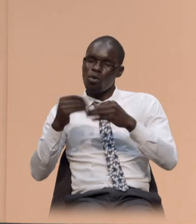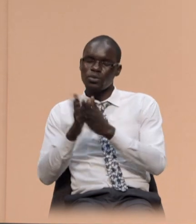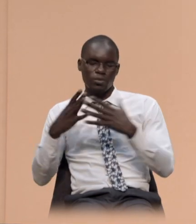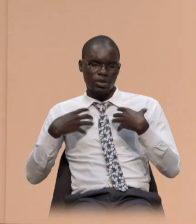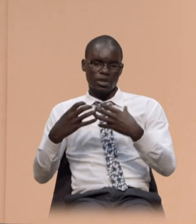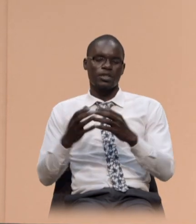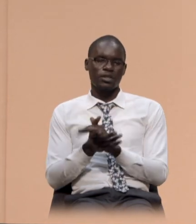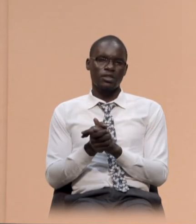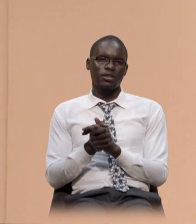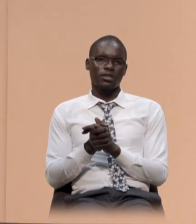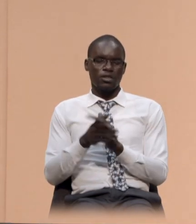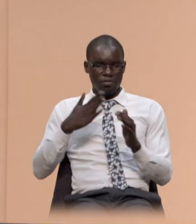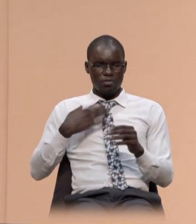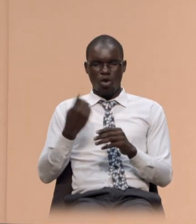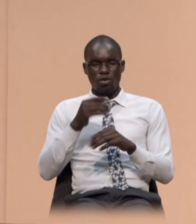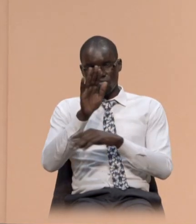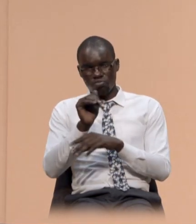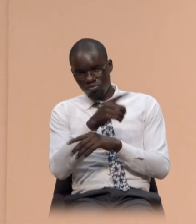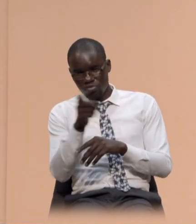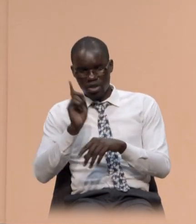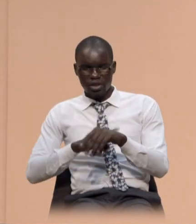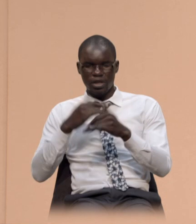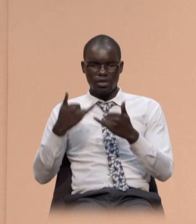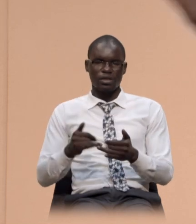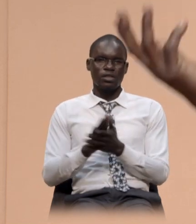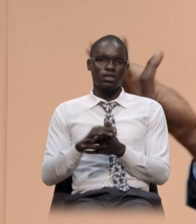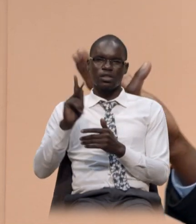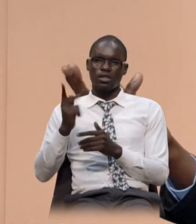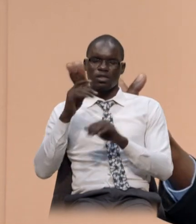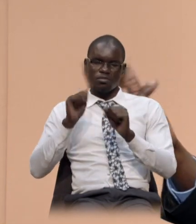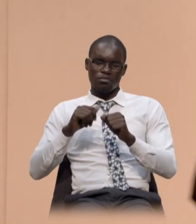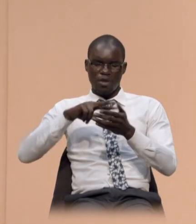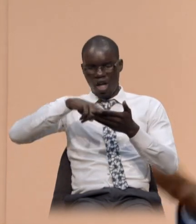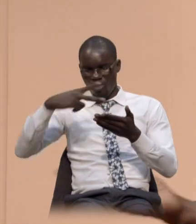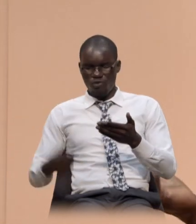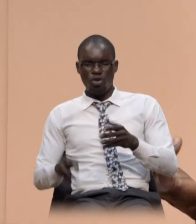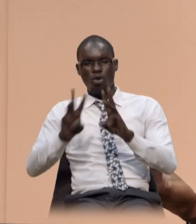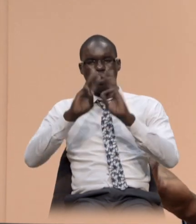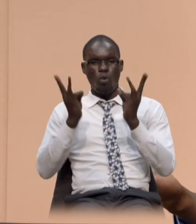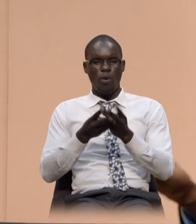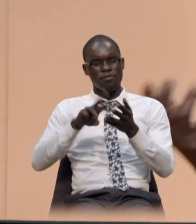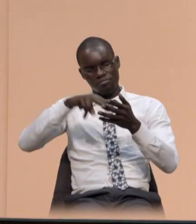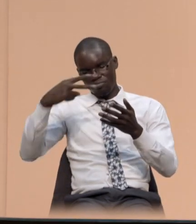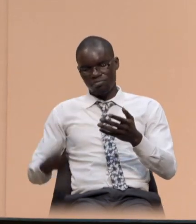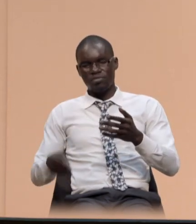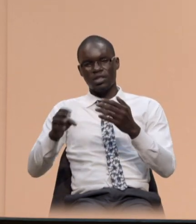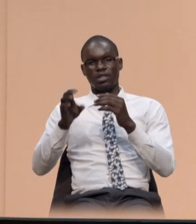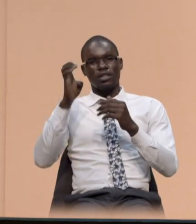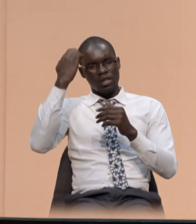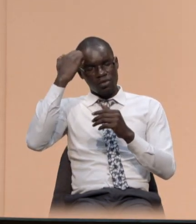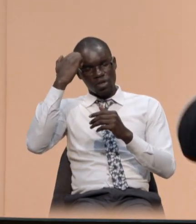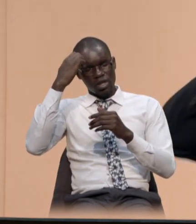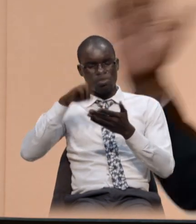you remain with God? I'm only calling upon you such a time like this. Kenya can fall away. The world can fall away. Education can